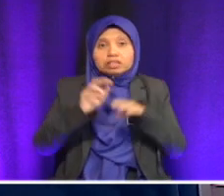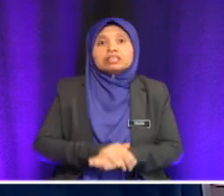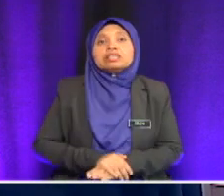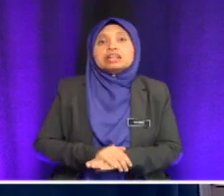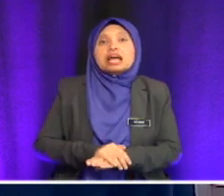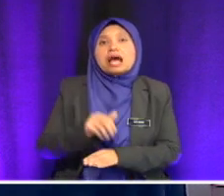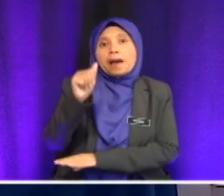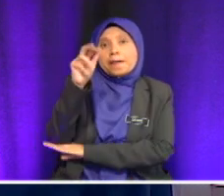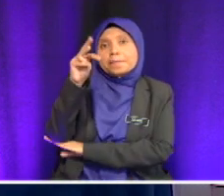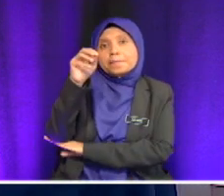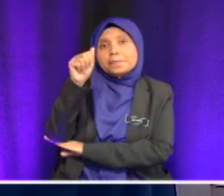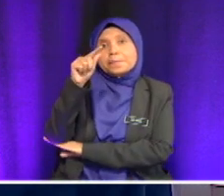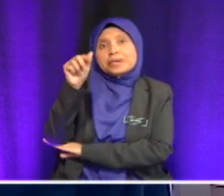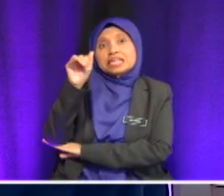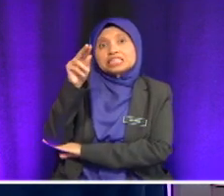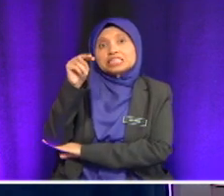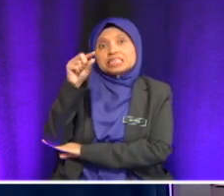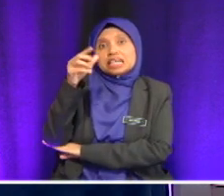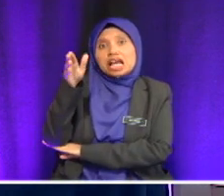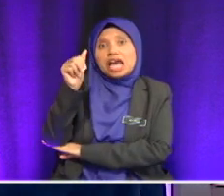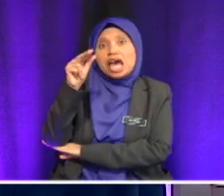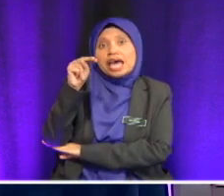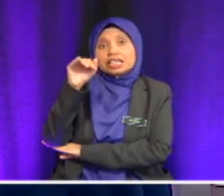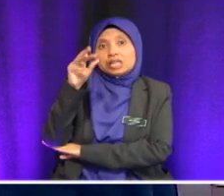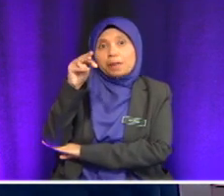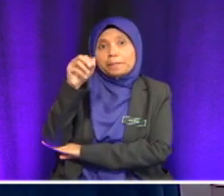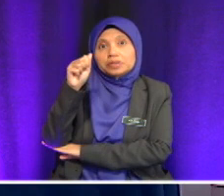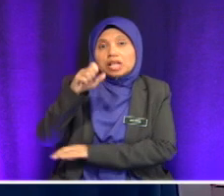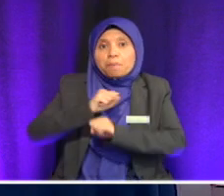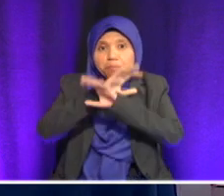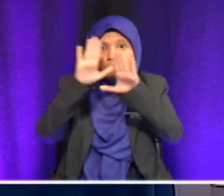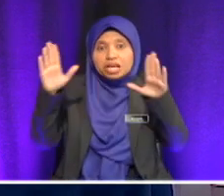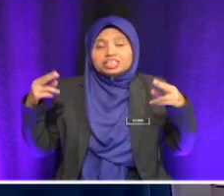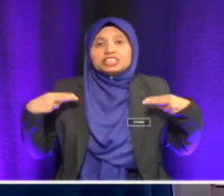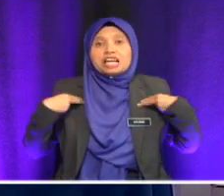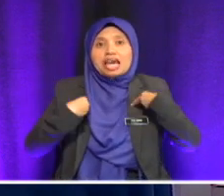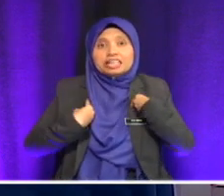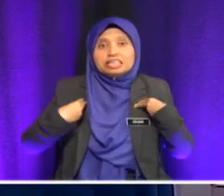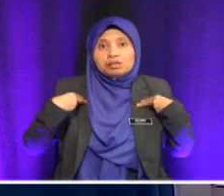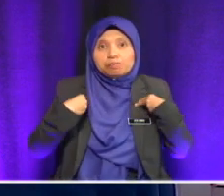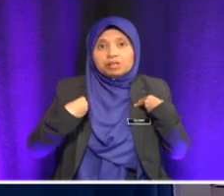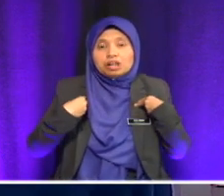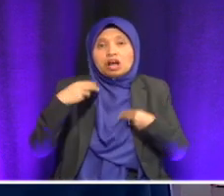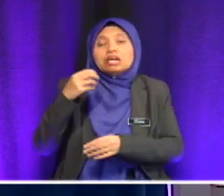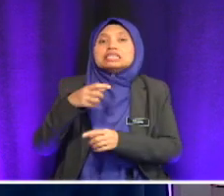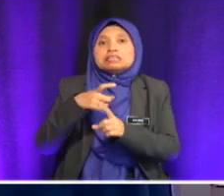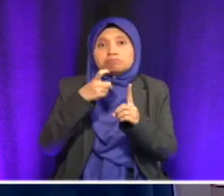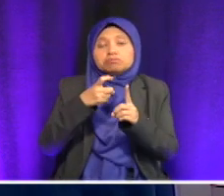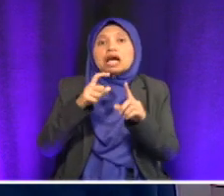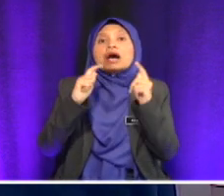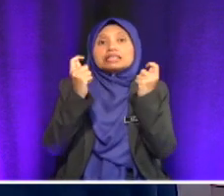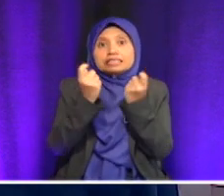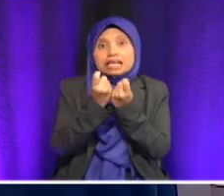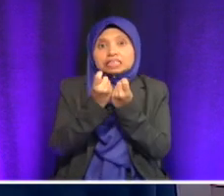is amazing animals, hence the video just now. Yeah. Okay, so this topic is taken from Full Blast Plus 4, which is English Form 4